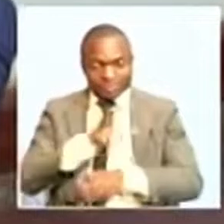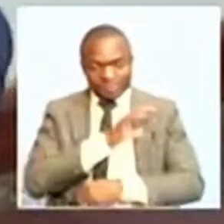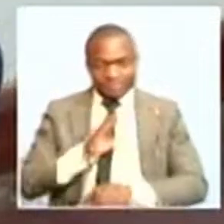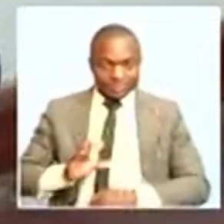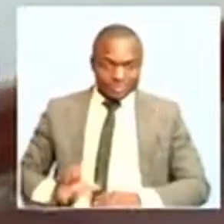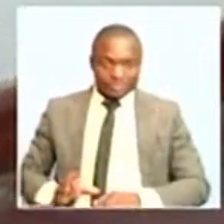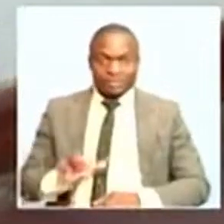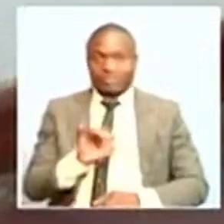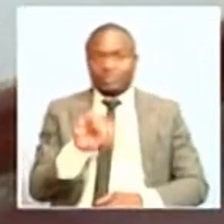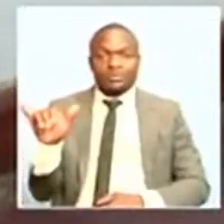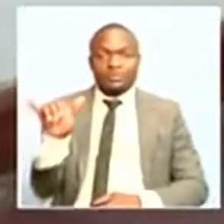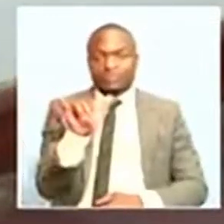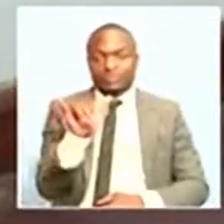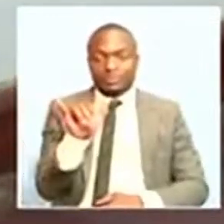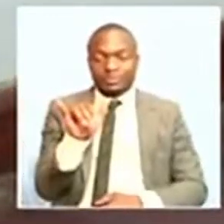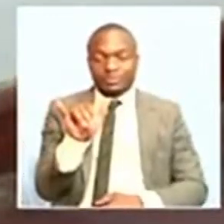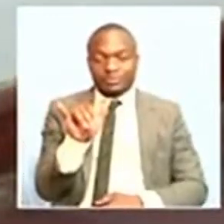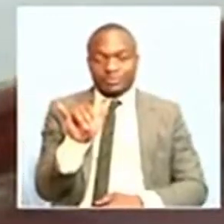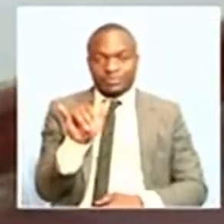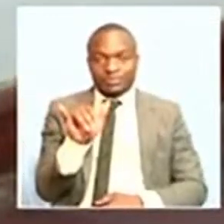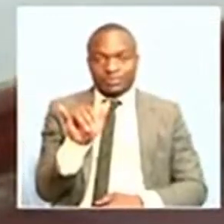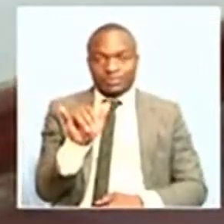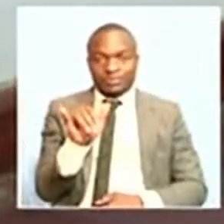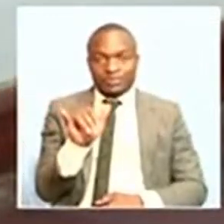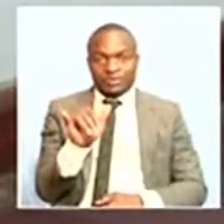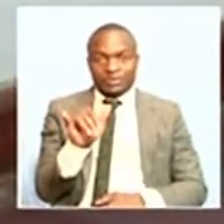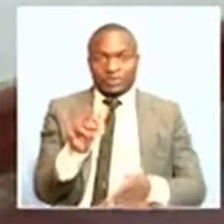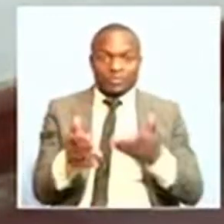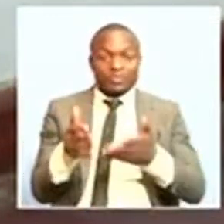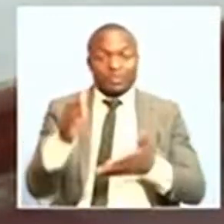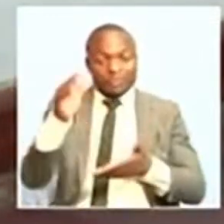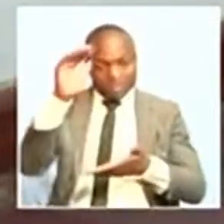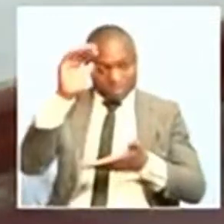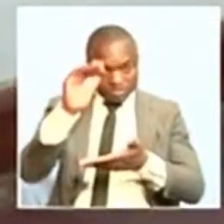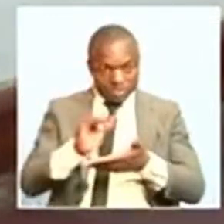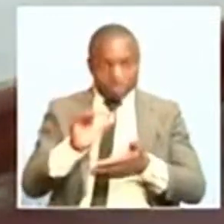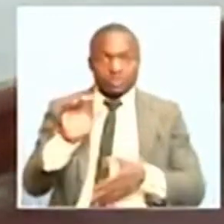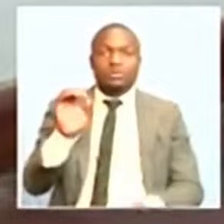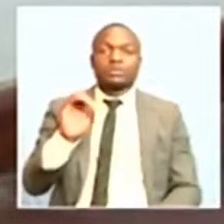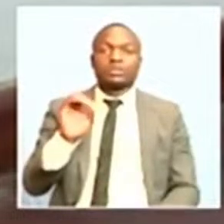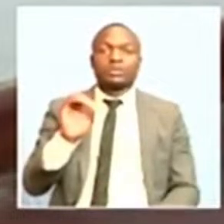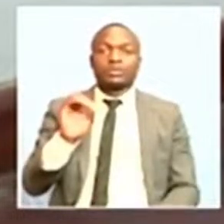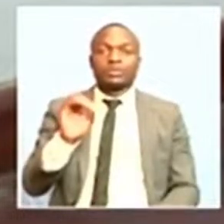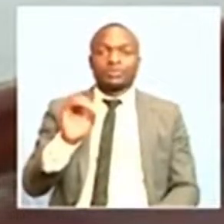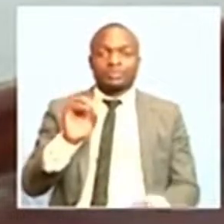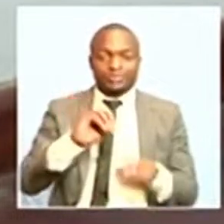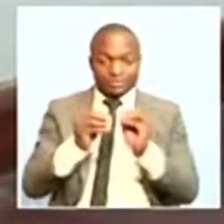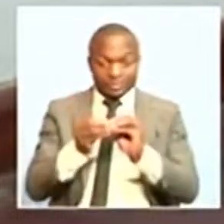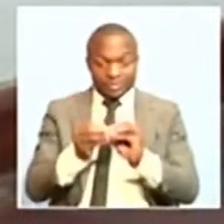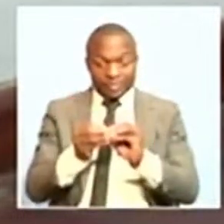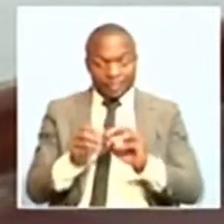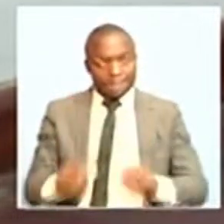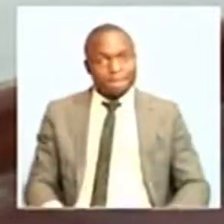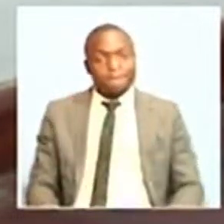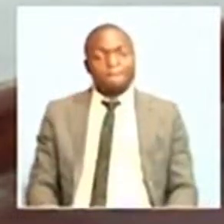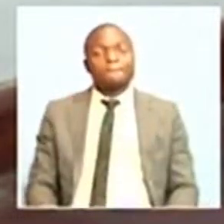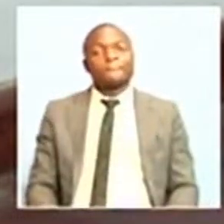unless expressly exempted or zero rated. In terms of